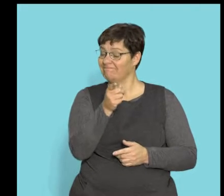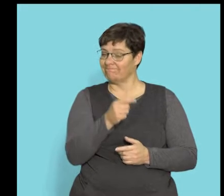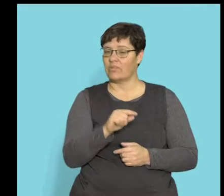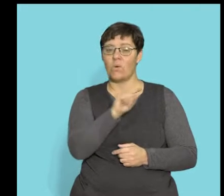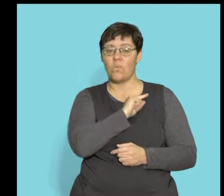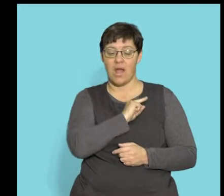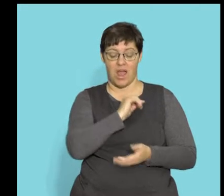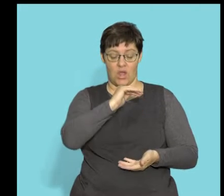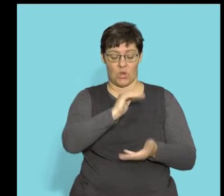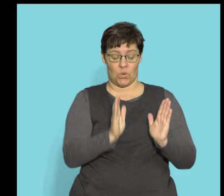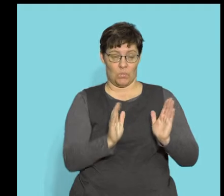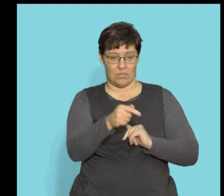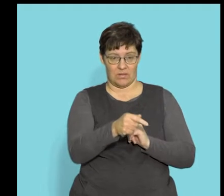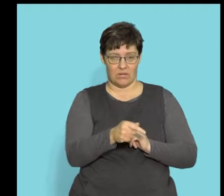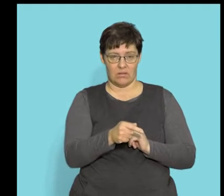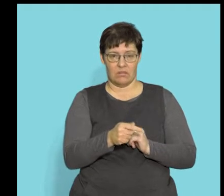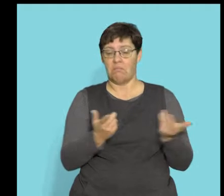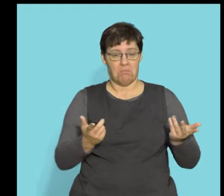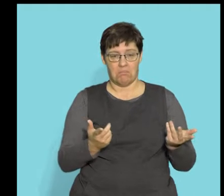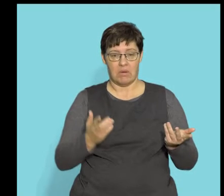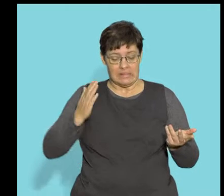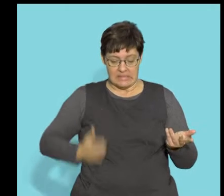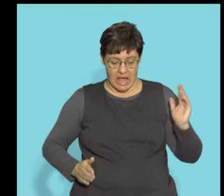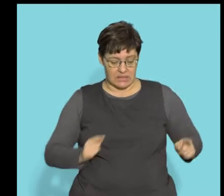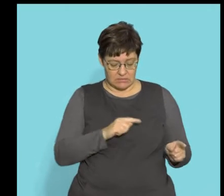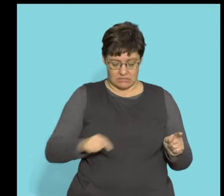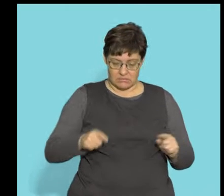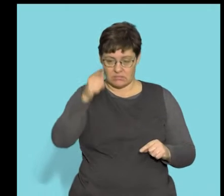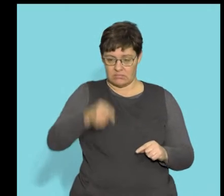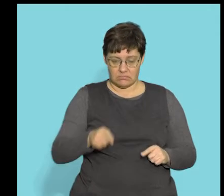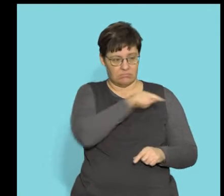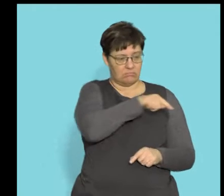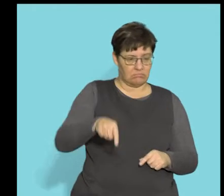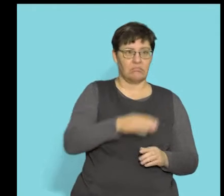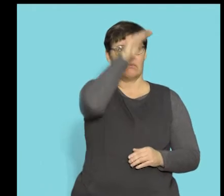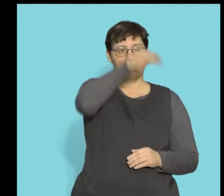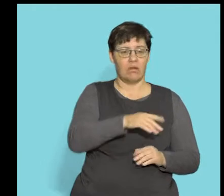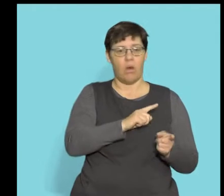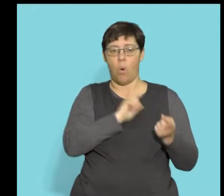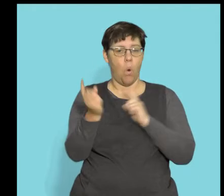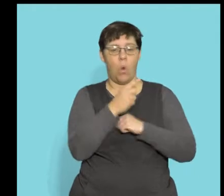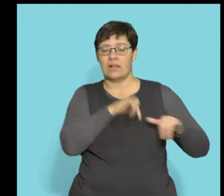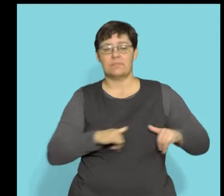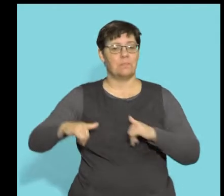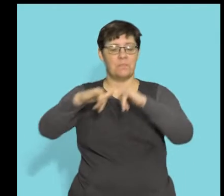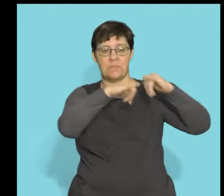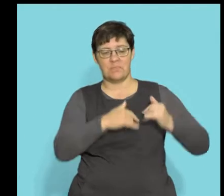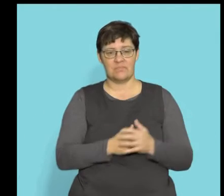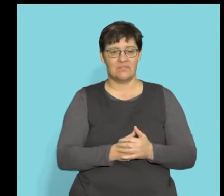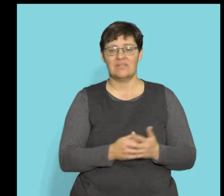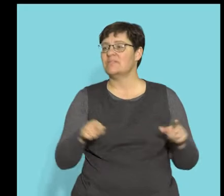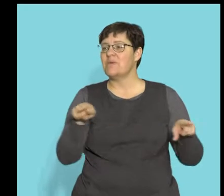a cube, all of the sides are equal to each other, so my perpendicular height is actually going to